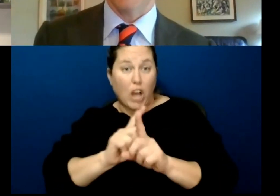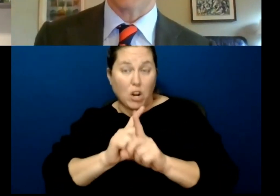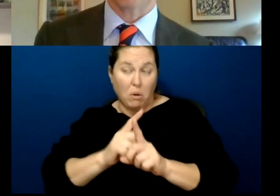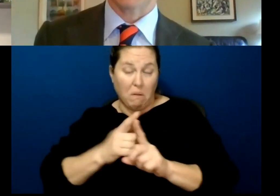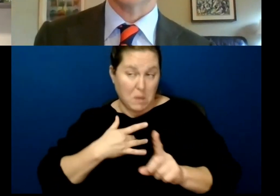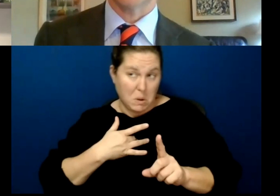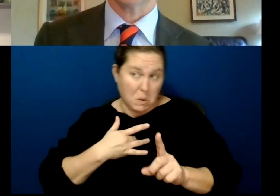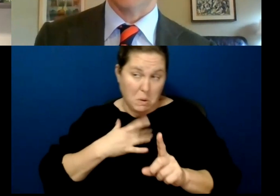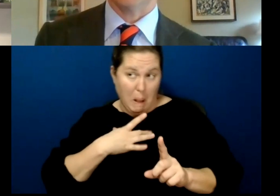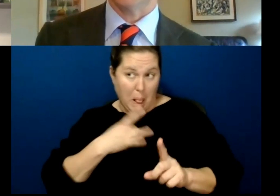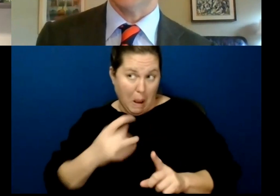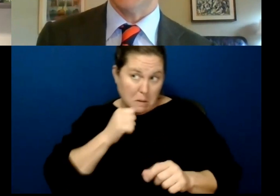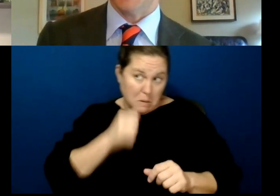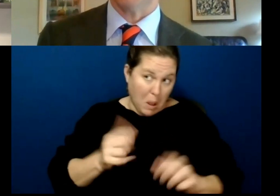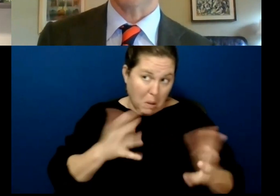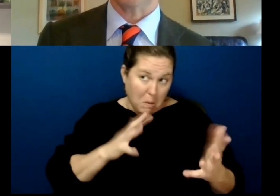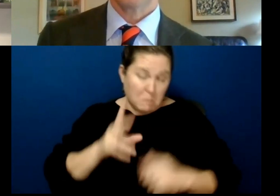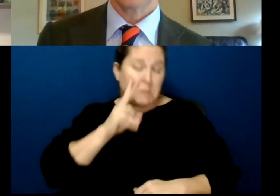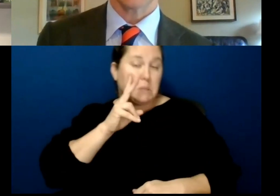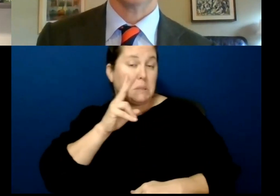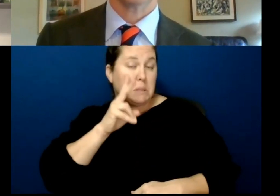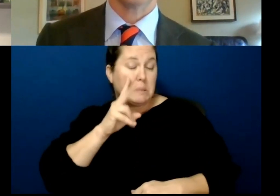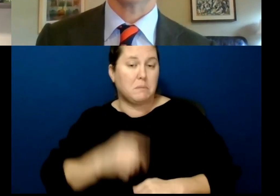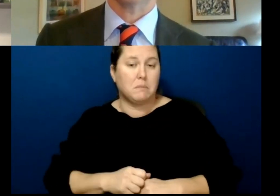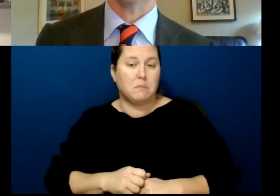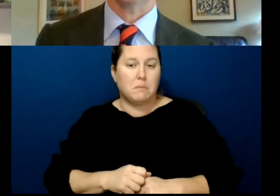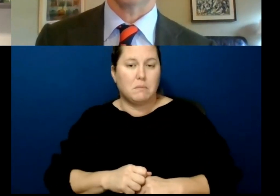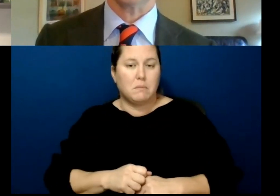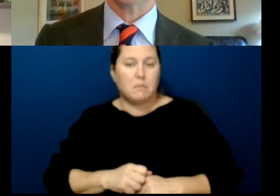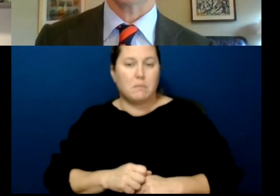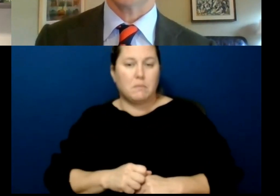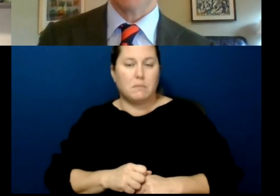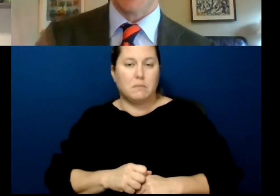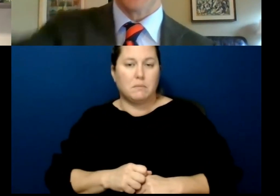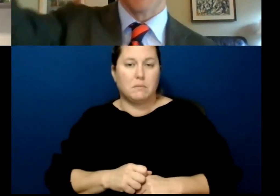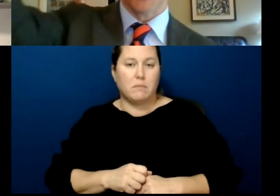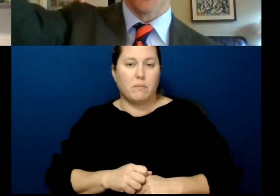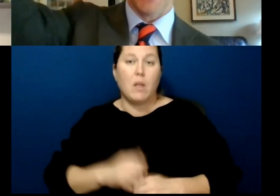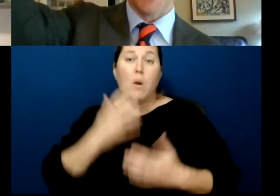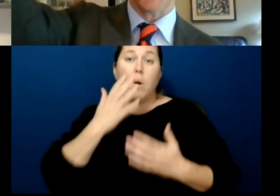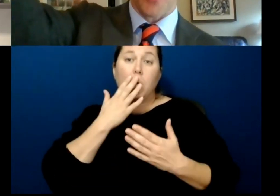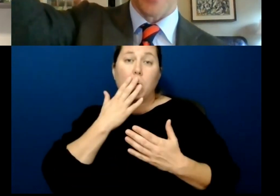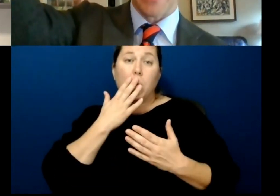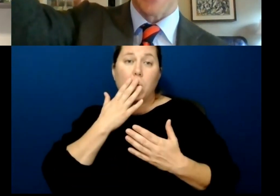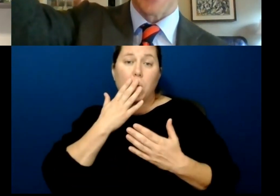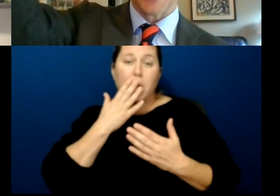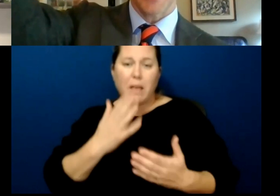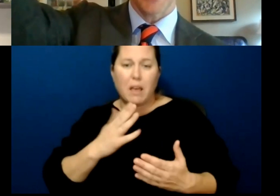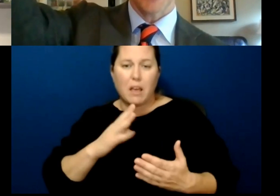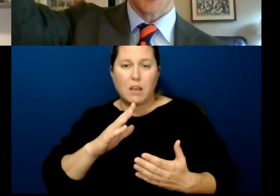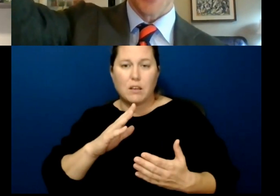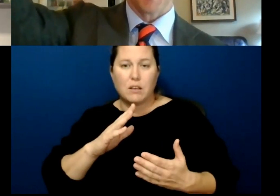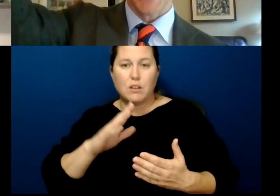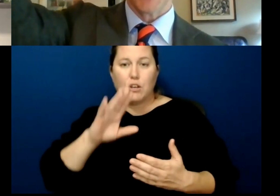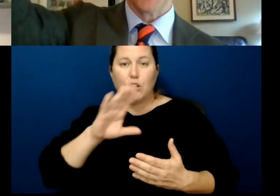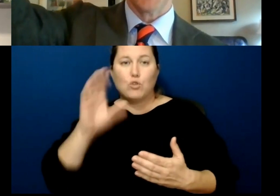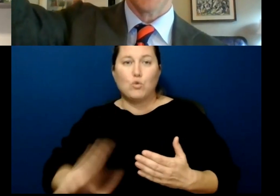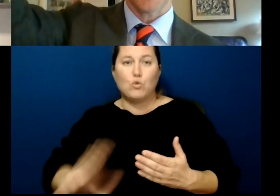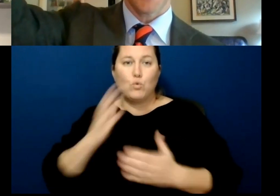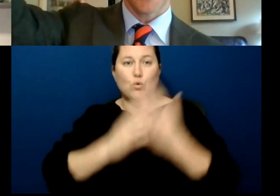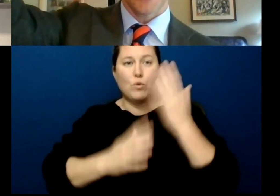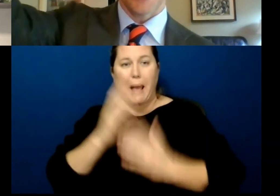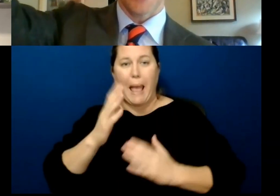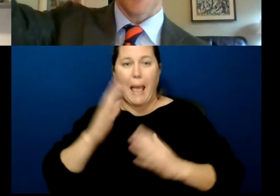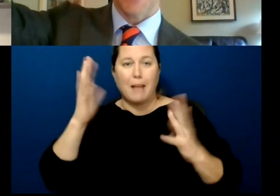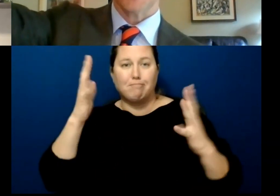remember that writing lesson that we did today. I want to thank our special guests. Can we have some Zoom hands for our guests to say thank